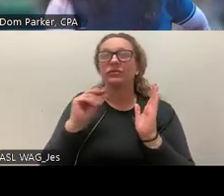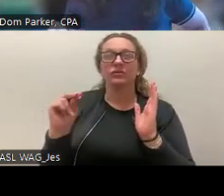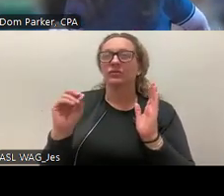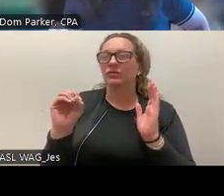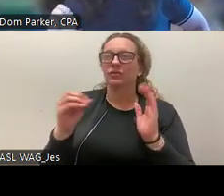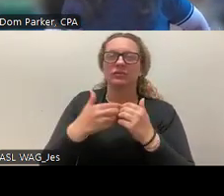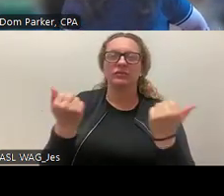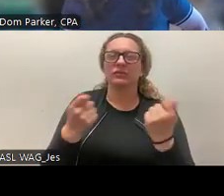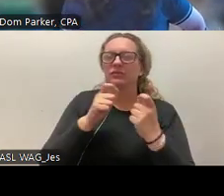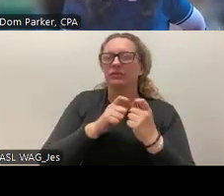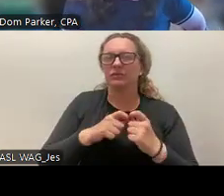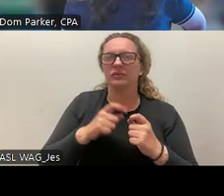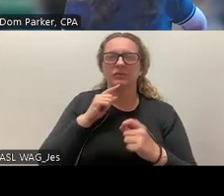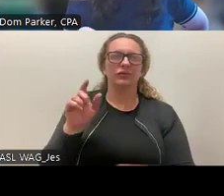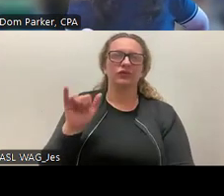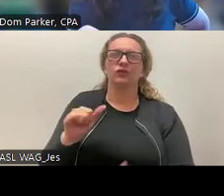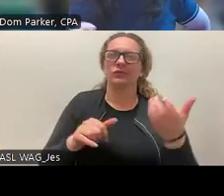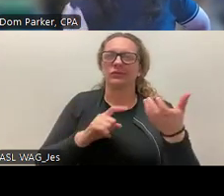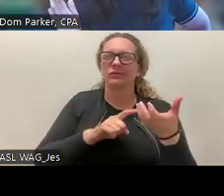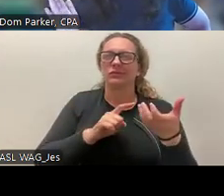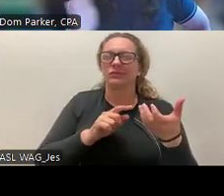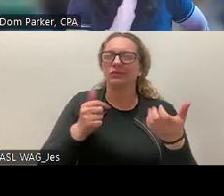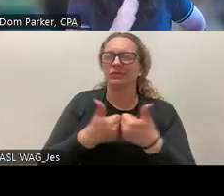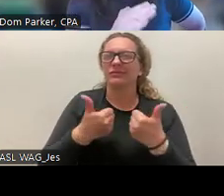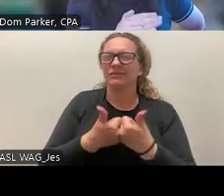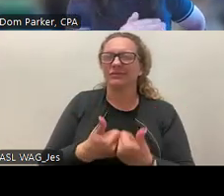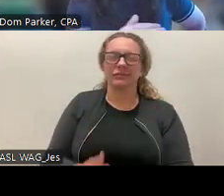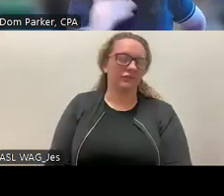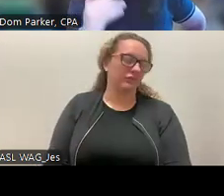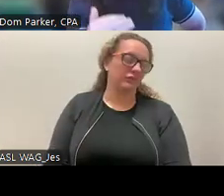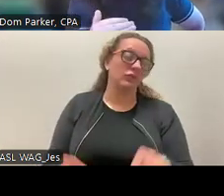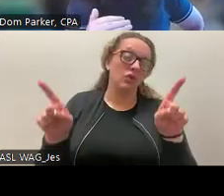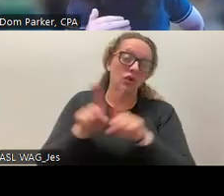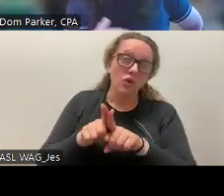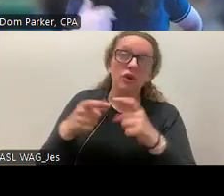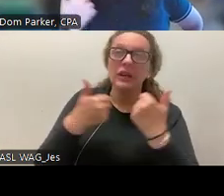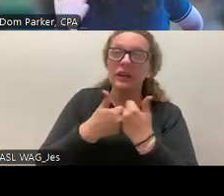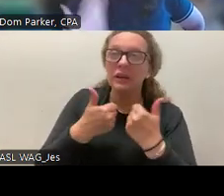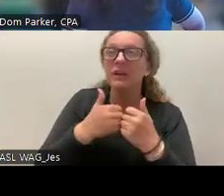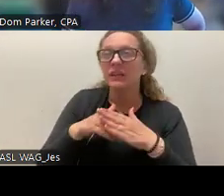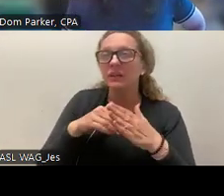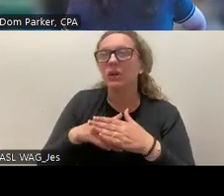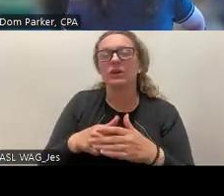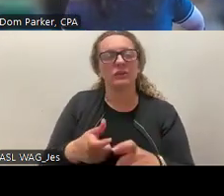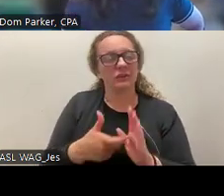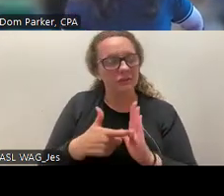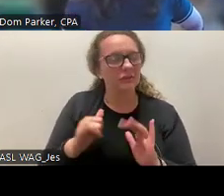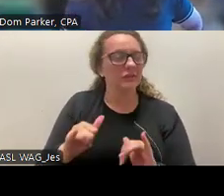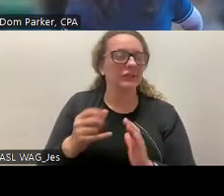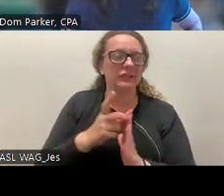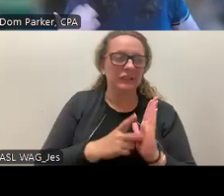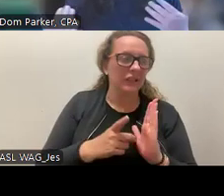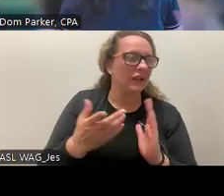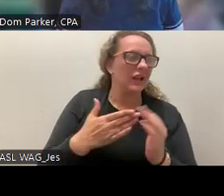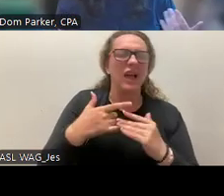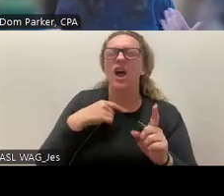separate guidelines for mobile games. And they would kind of also fall under, gaming accessibility guidelines, design patterns, even Xbox. I